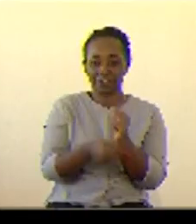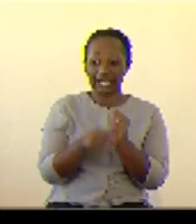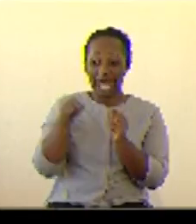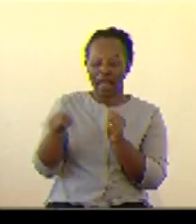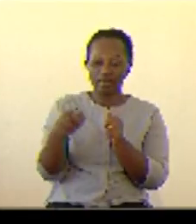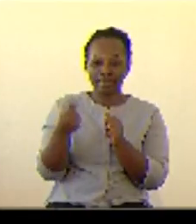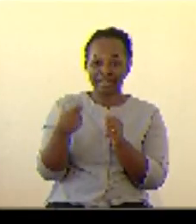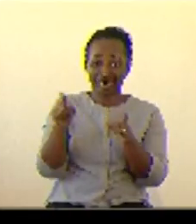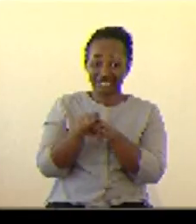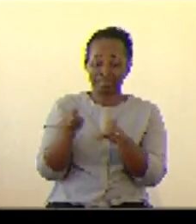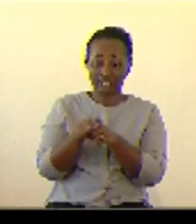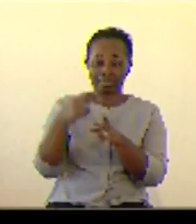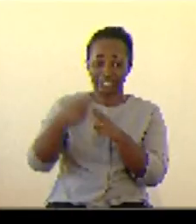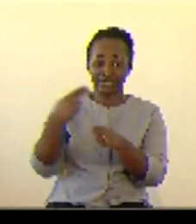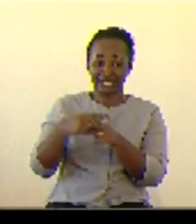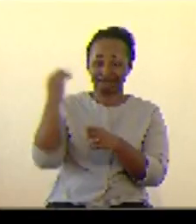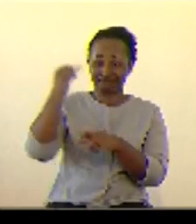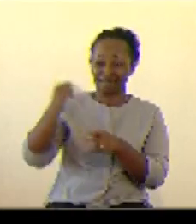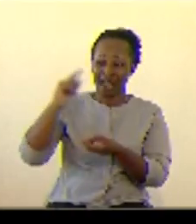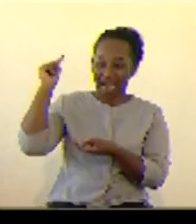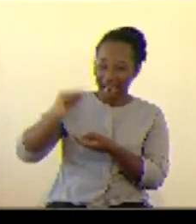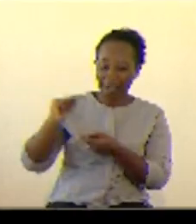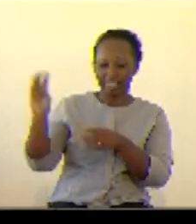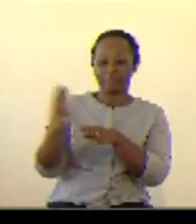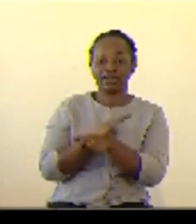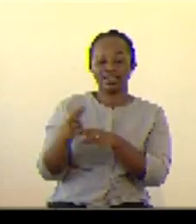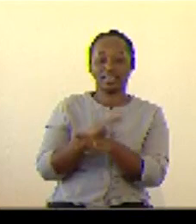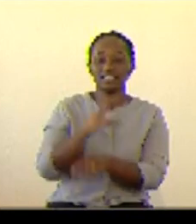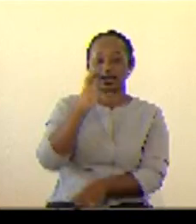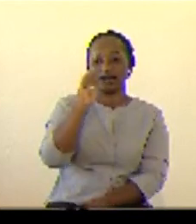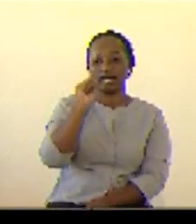drawings reduce business capital, and this is very bad.